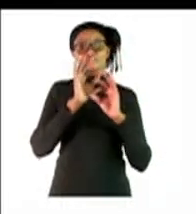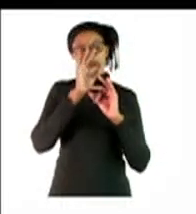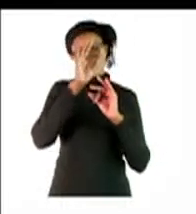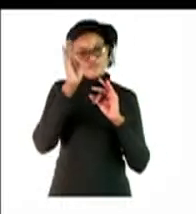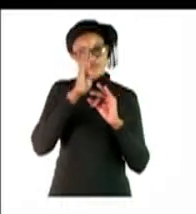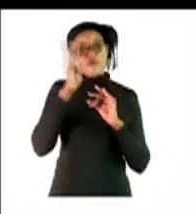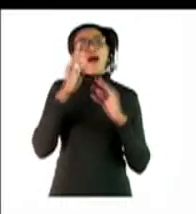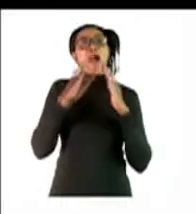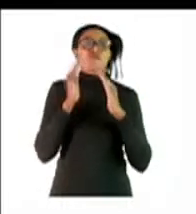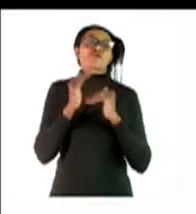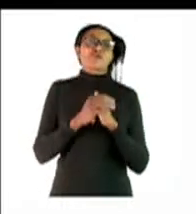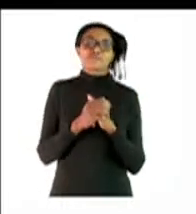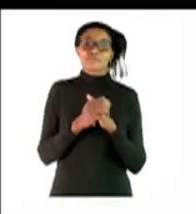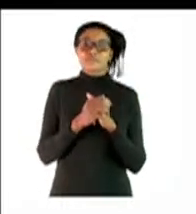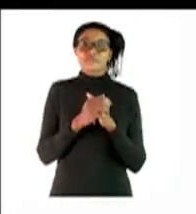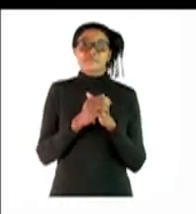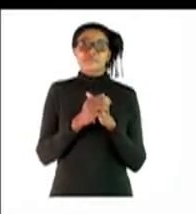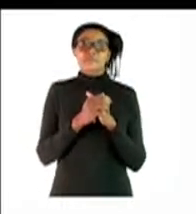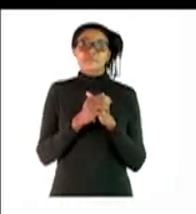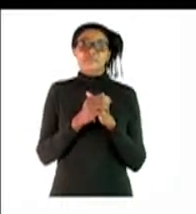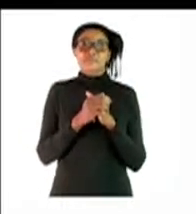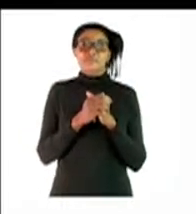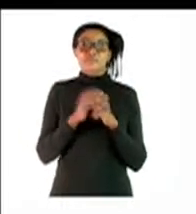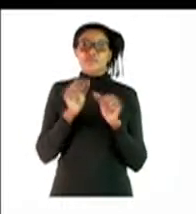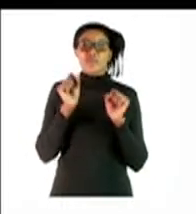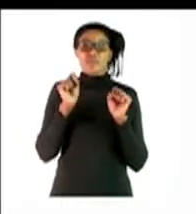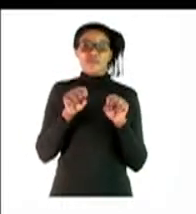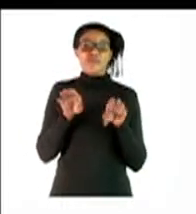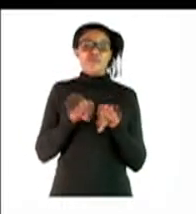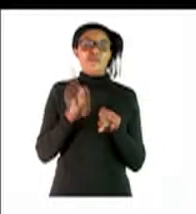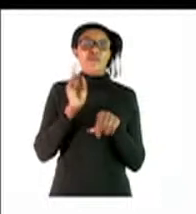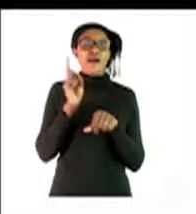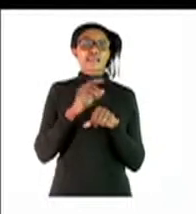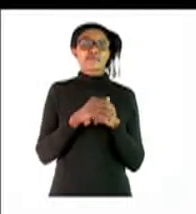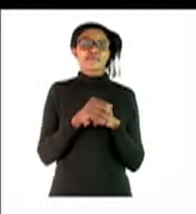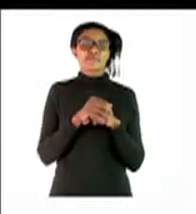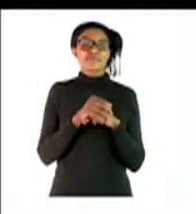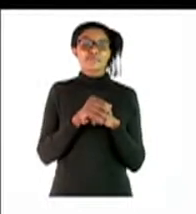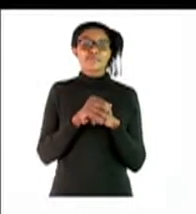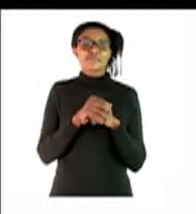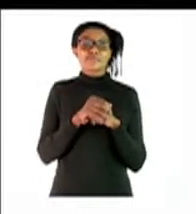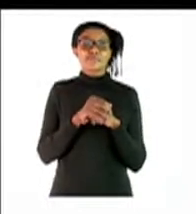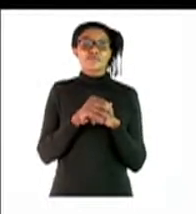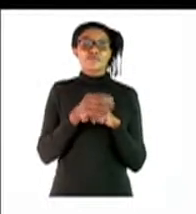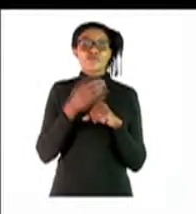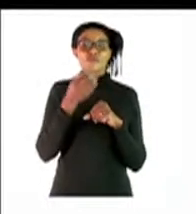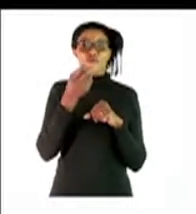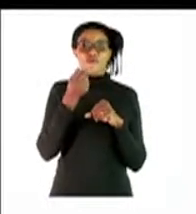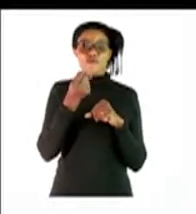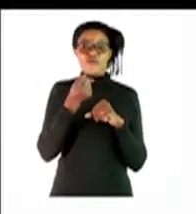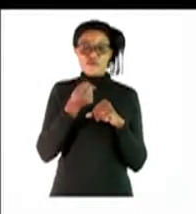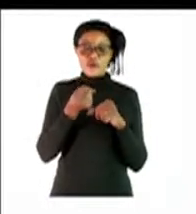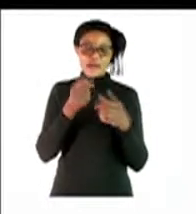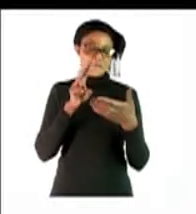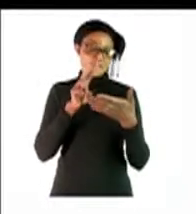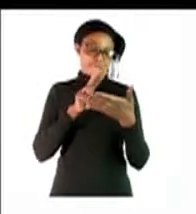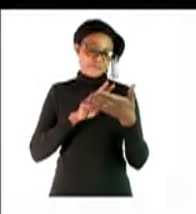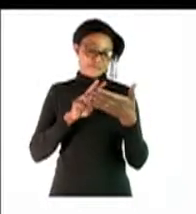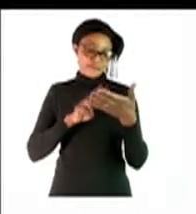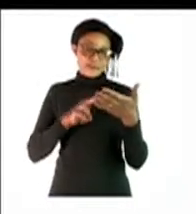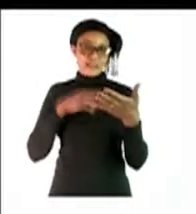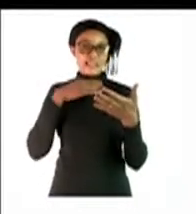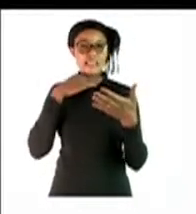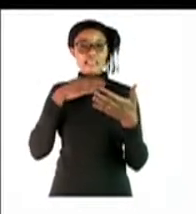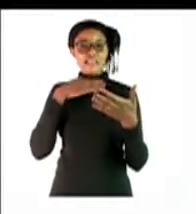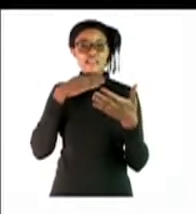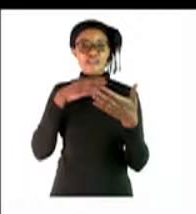house. So what must we do on that page? We have to read the story